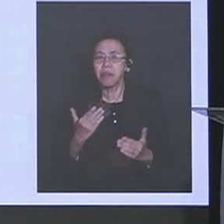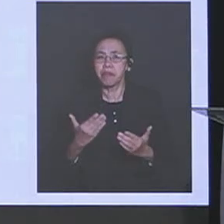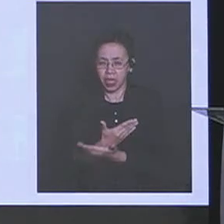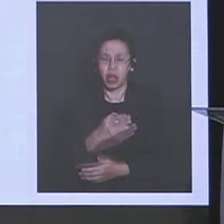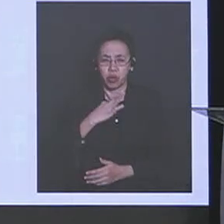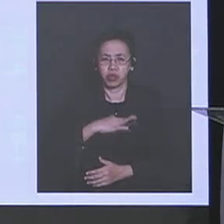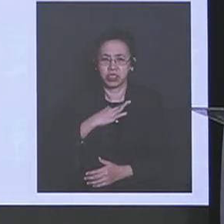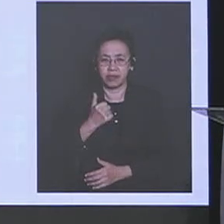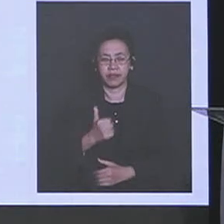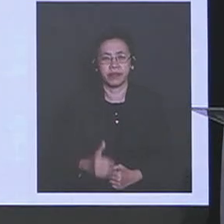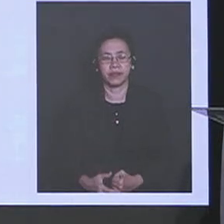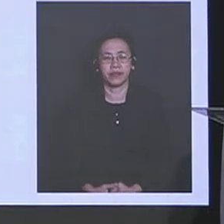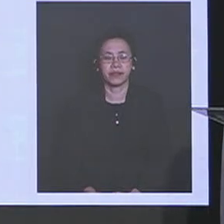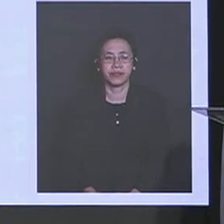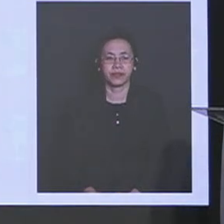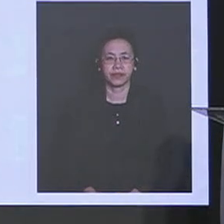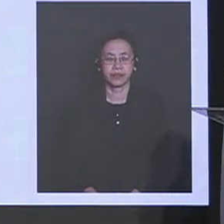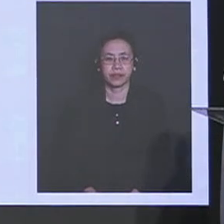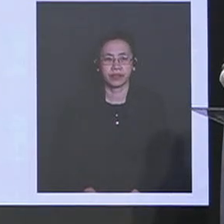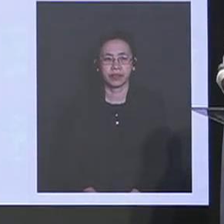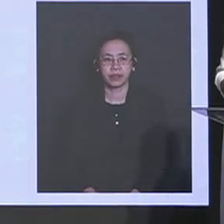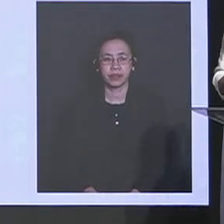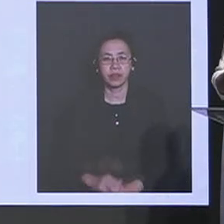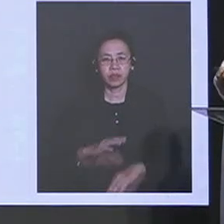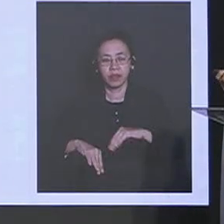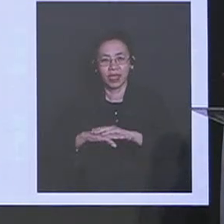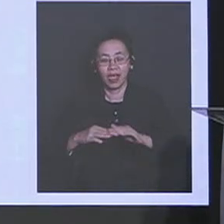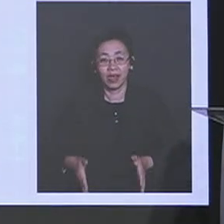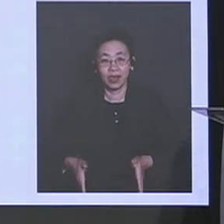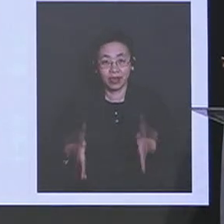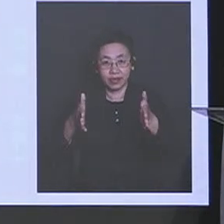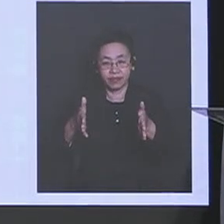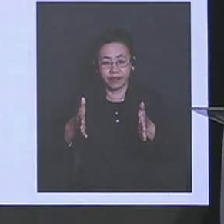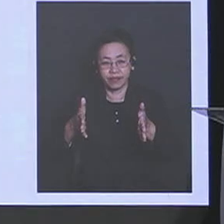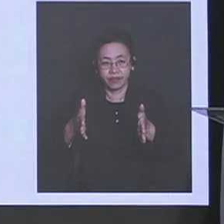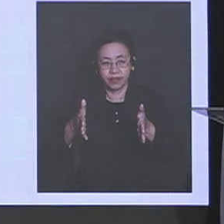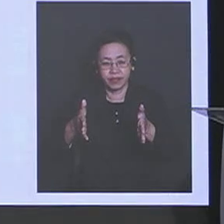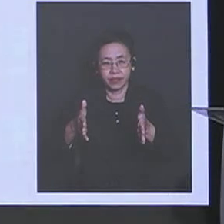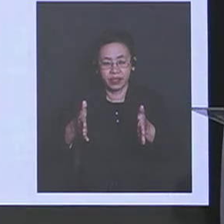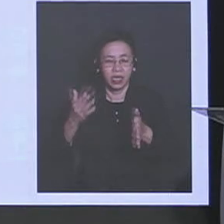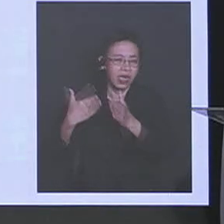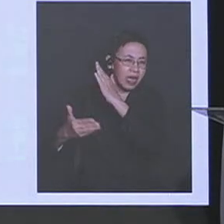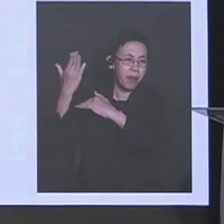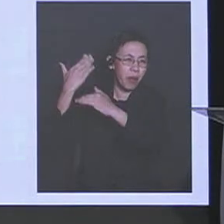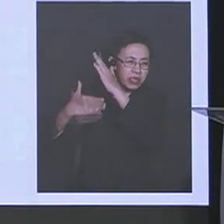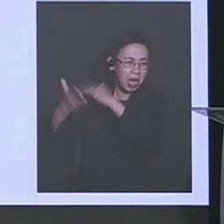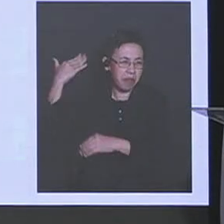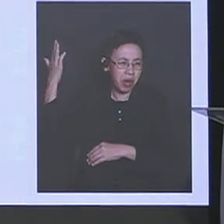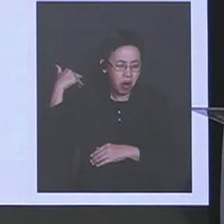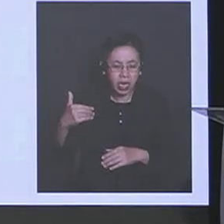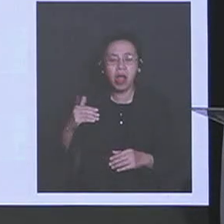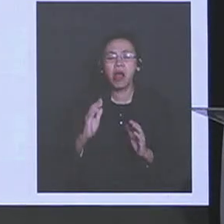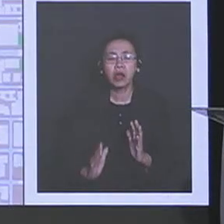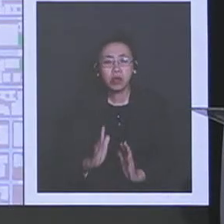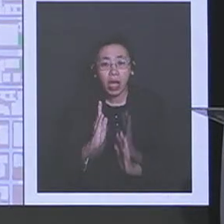And there's a lot of historic buildings in this neighborhood that were preserved. We have a Landmarks Commission which protects kind of historically